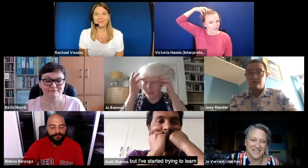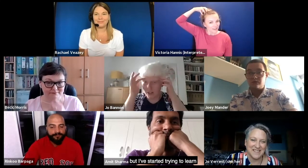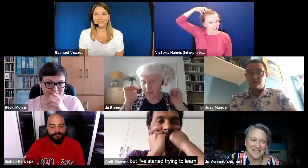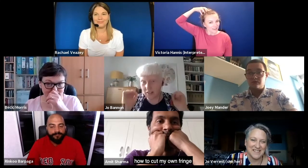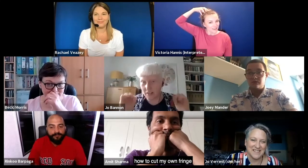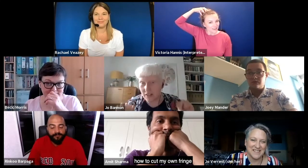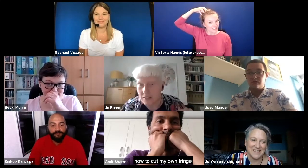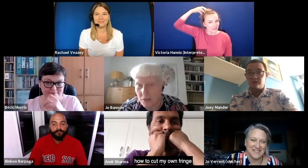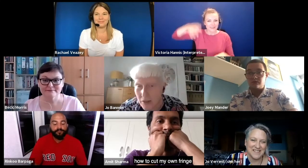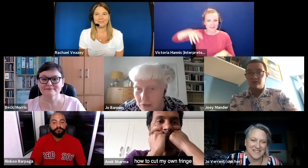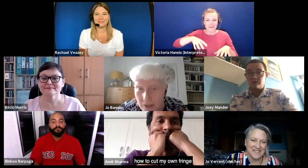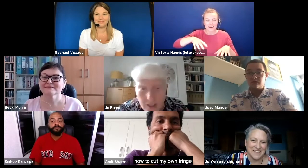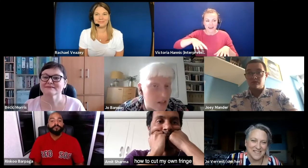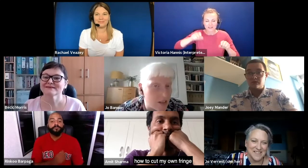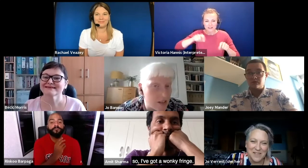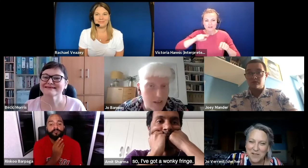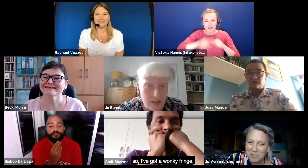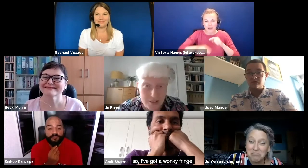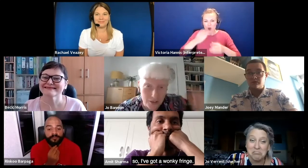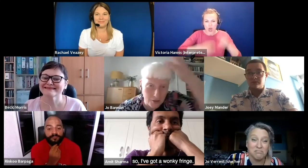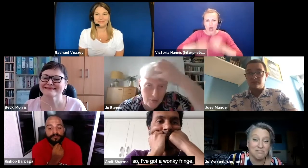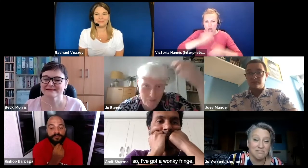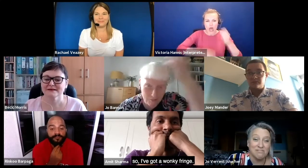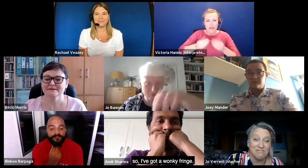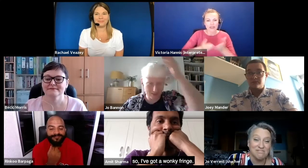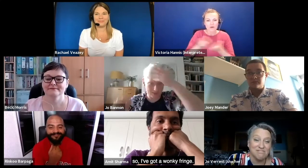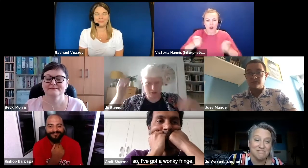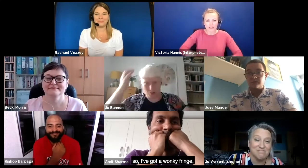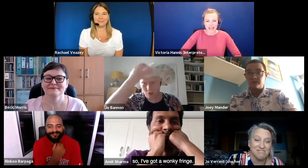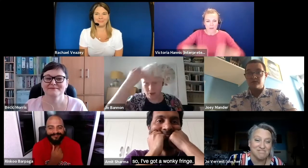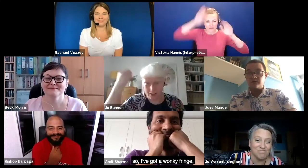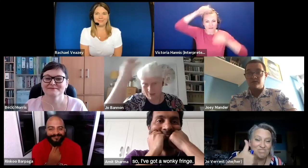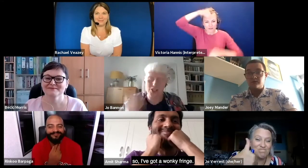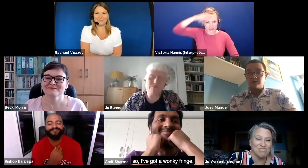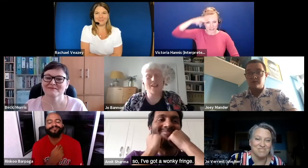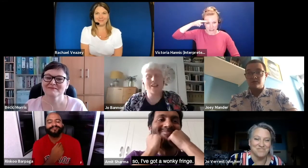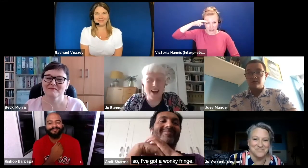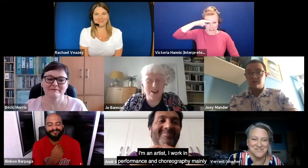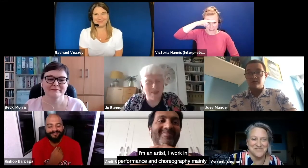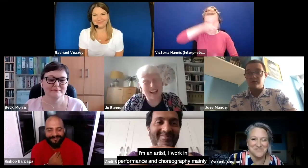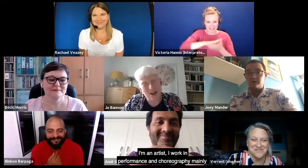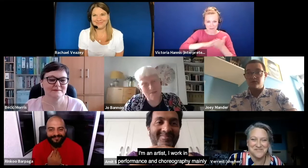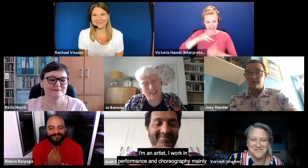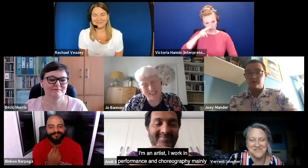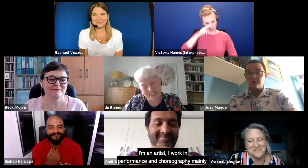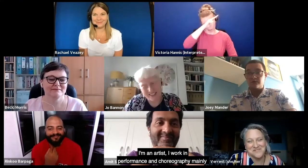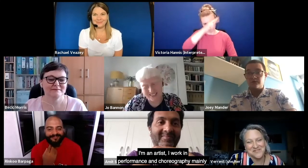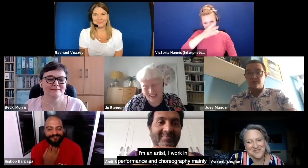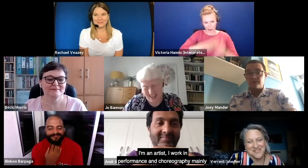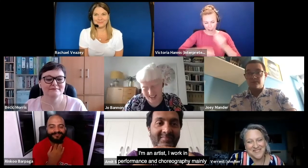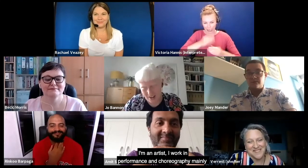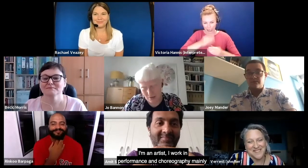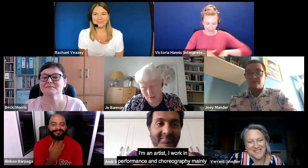trying to learn how to cut my own fringe. So I've got a wonky fringe. And I'm an